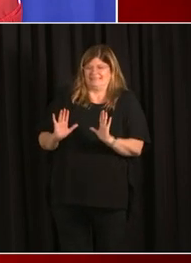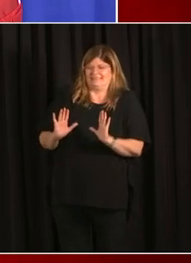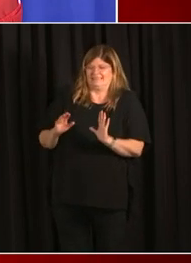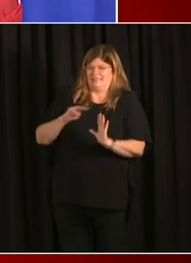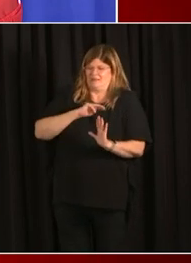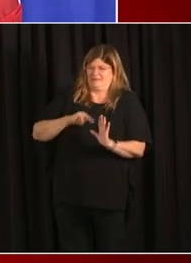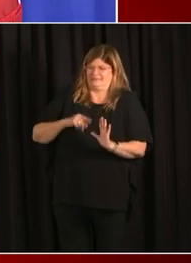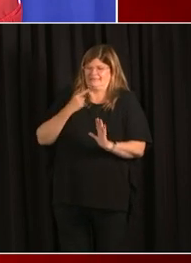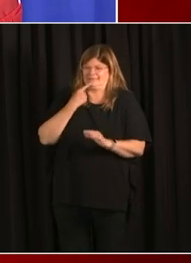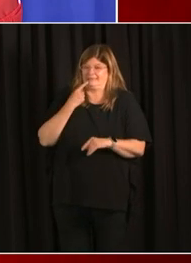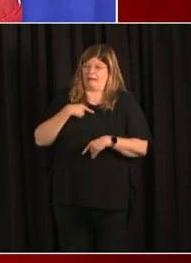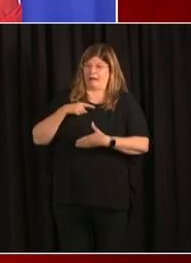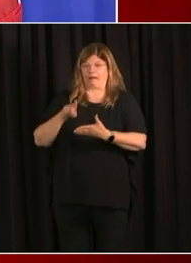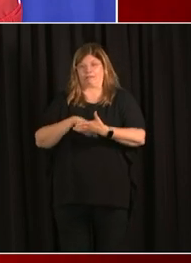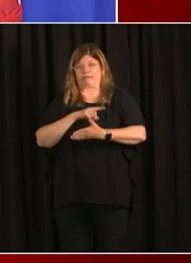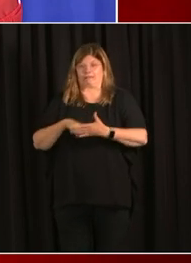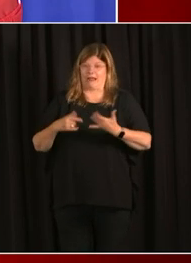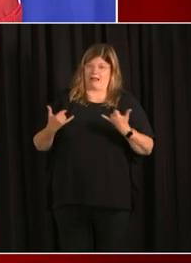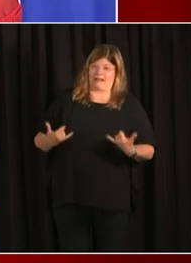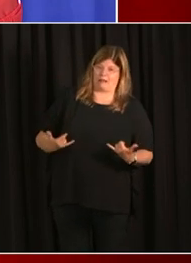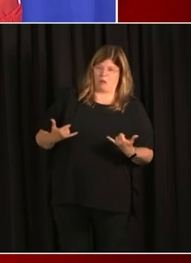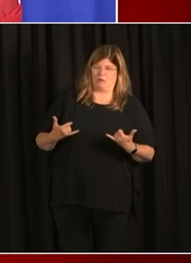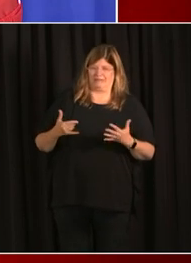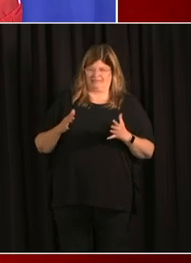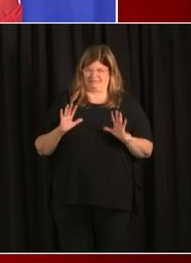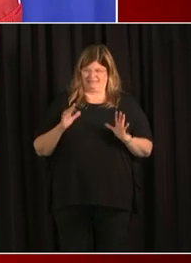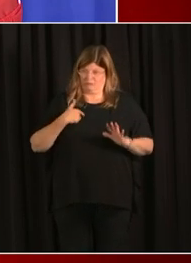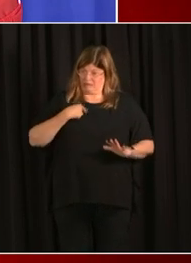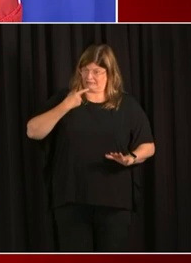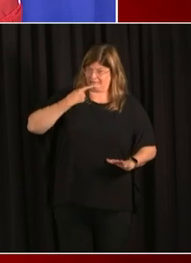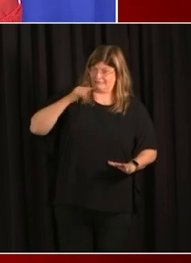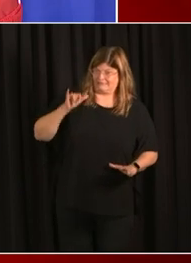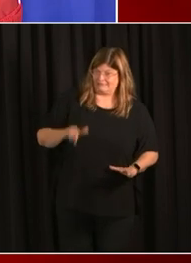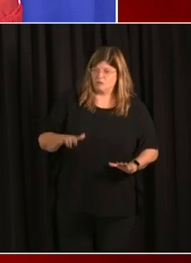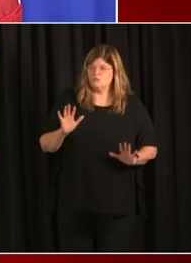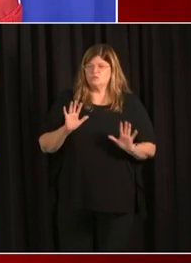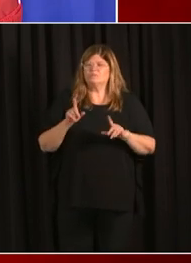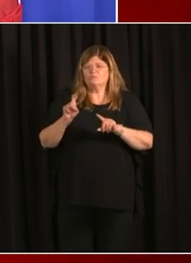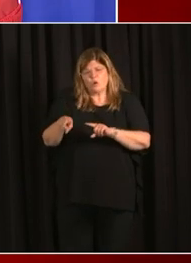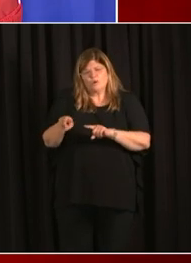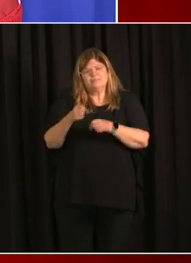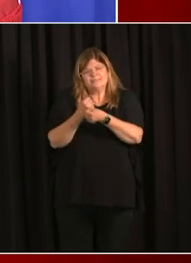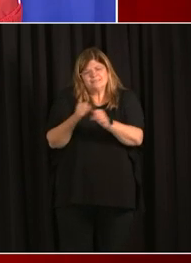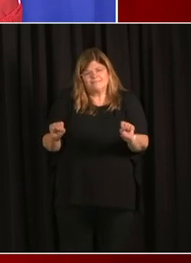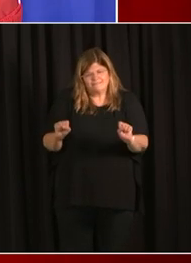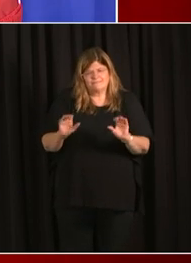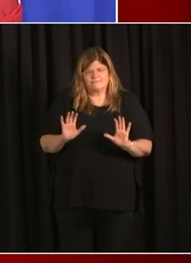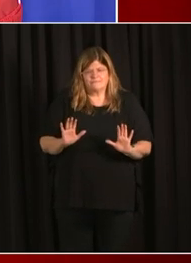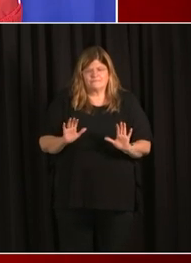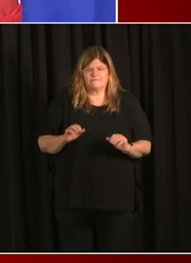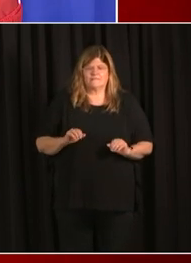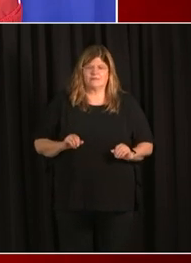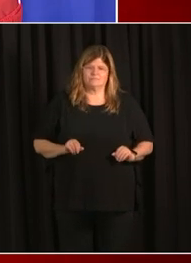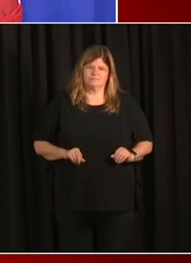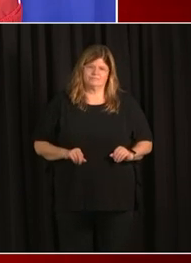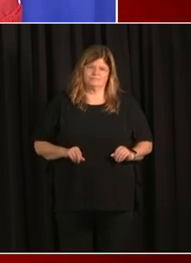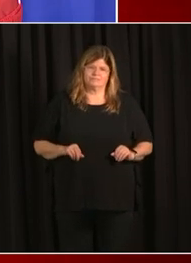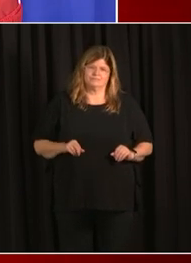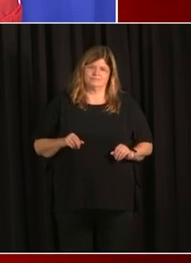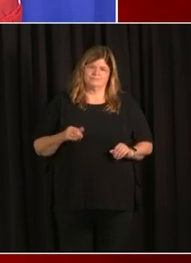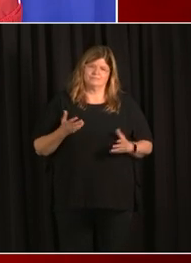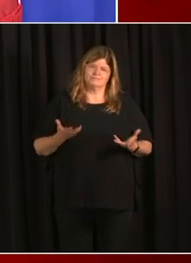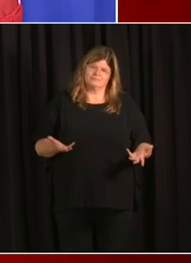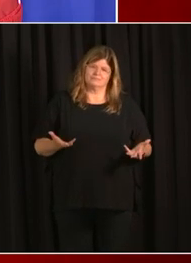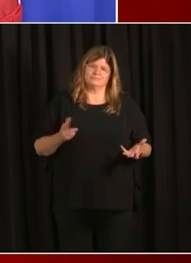those words coming from my mouth, Mark, but we need it to be safe. right? So in all seriousness,